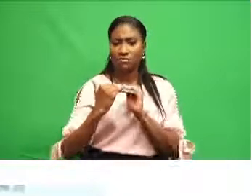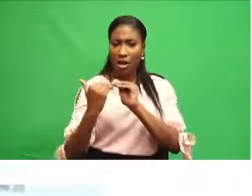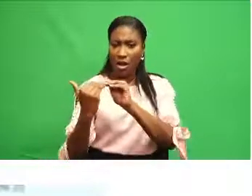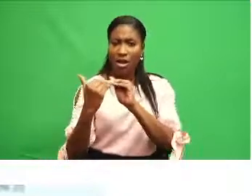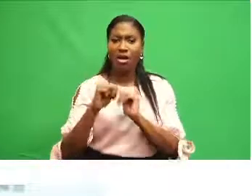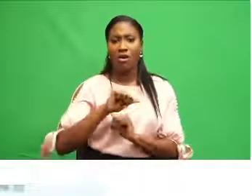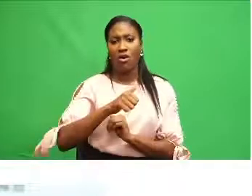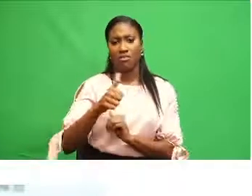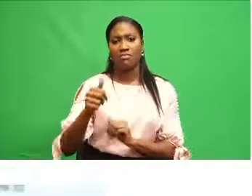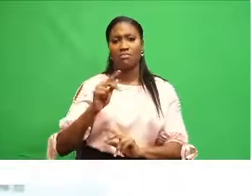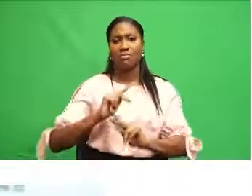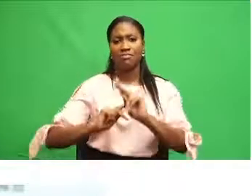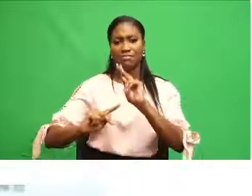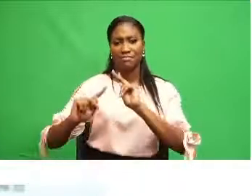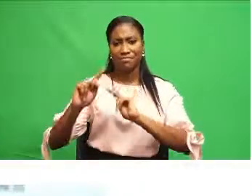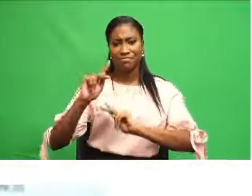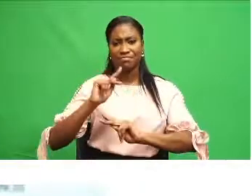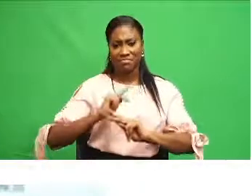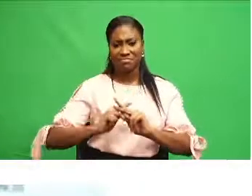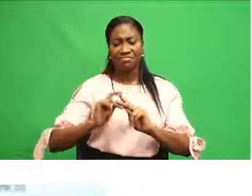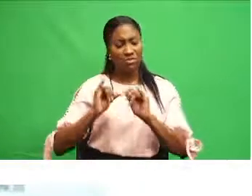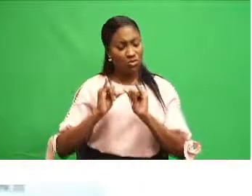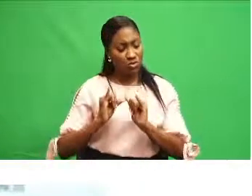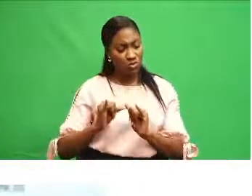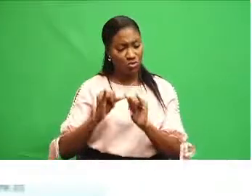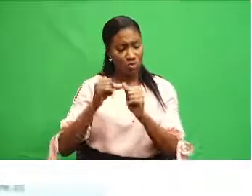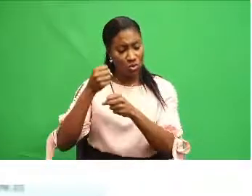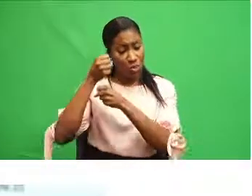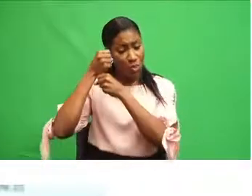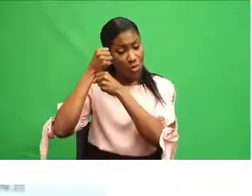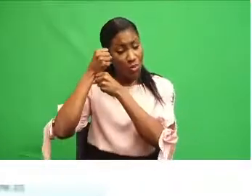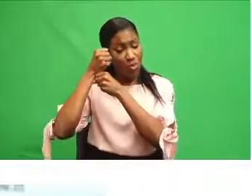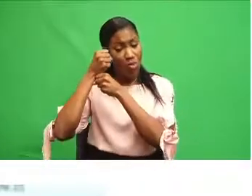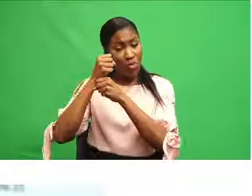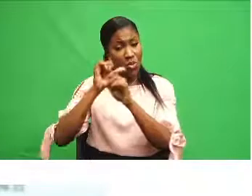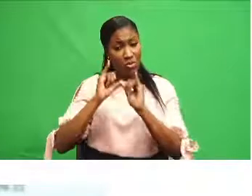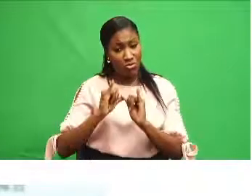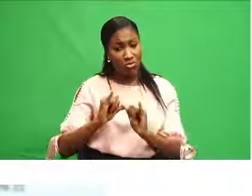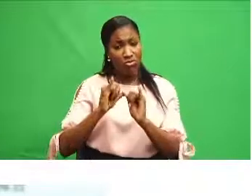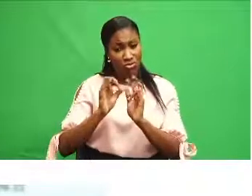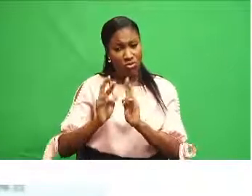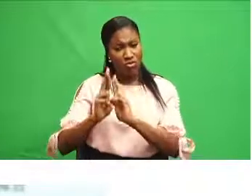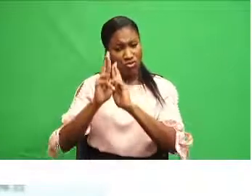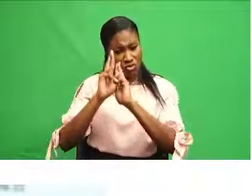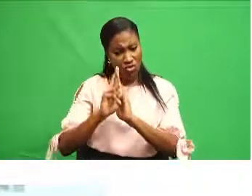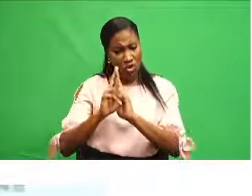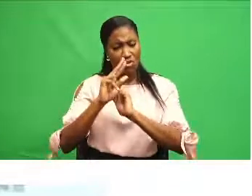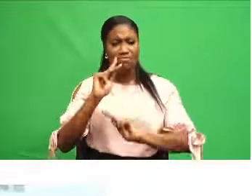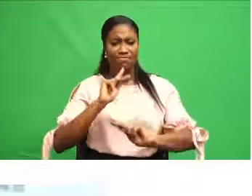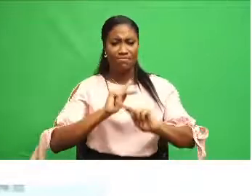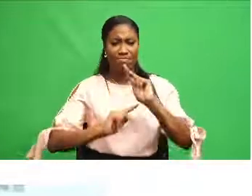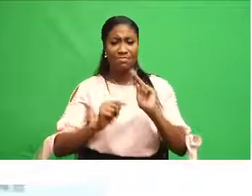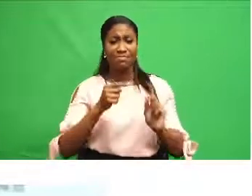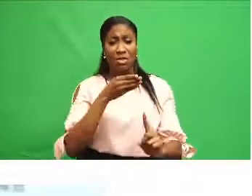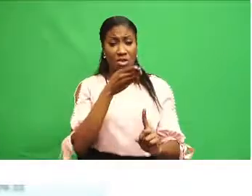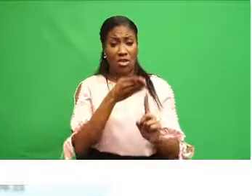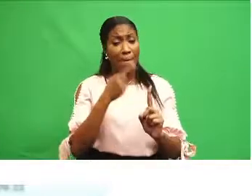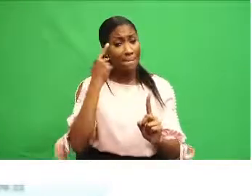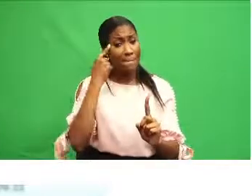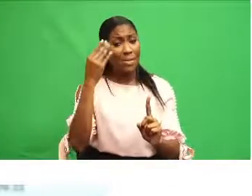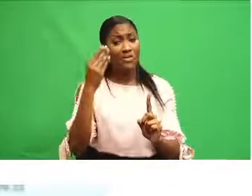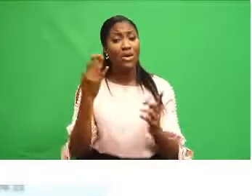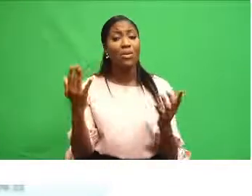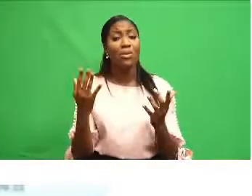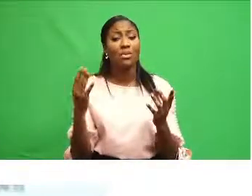He advocates this philosophy with every opportunity that presents itself, and he believes that once